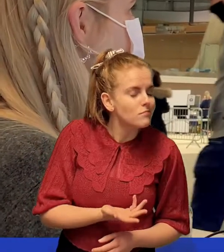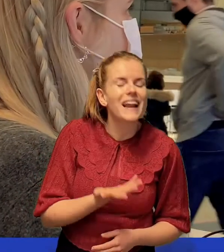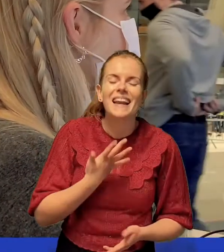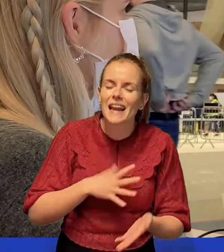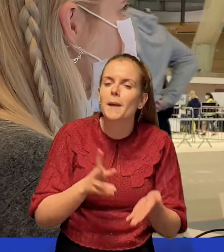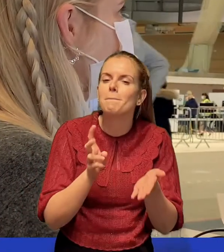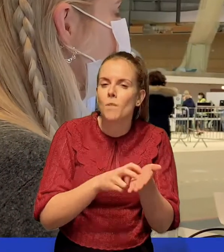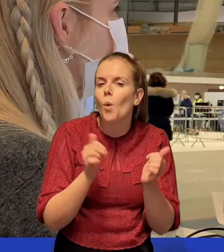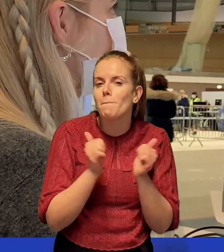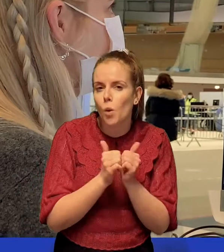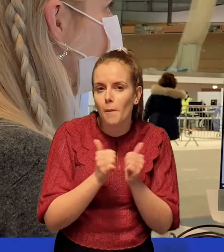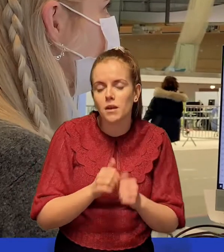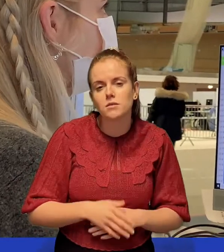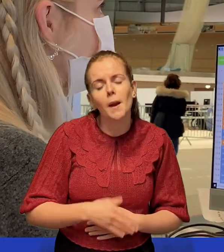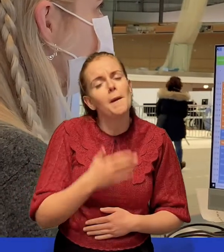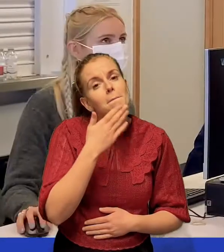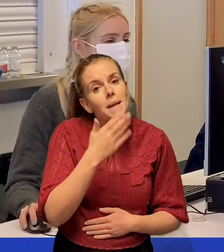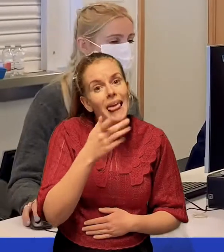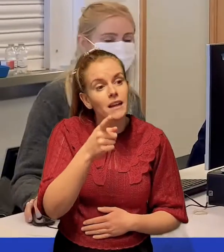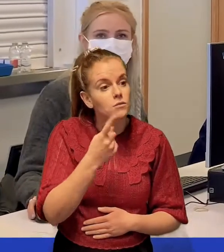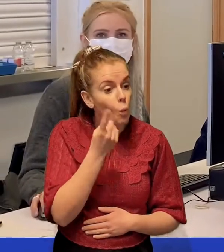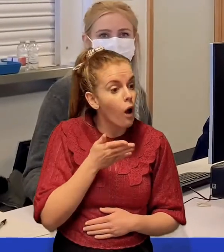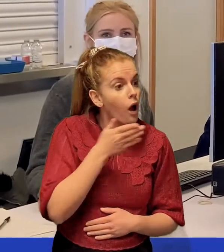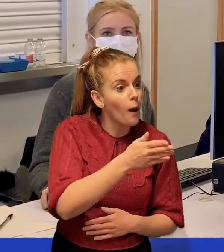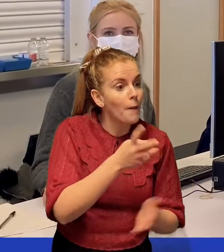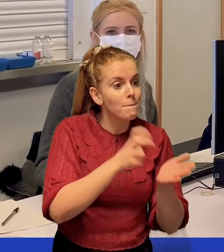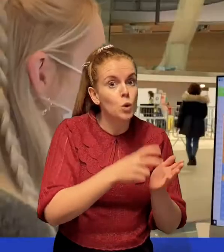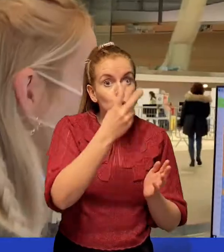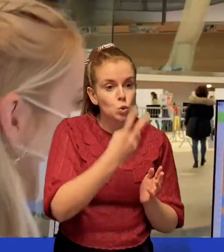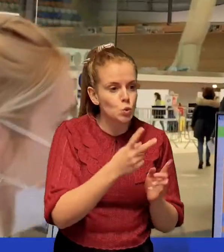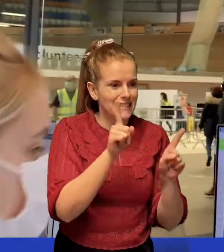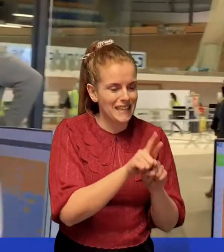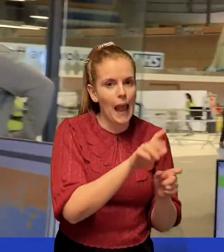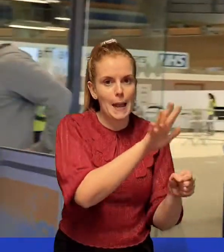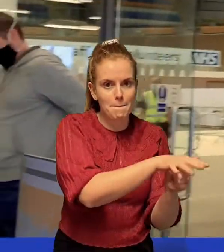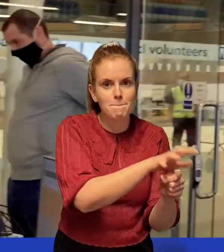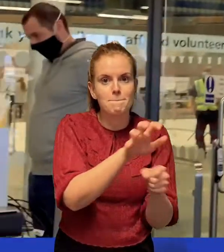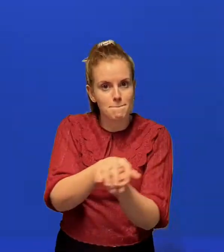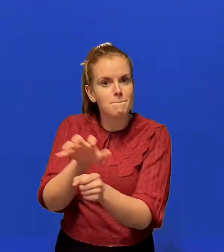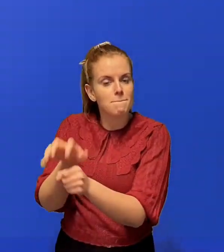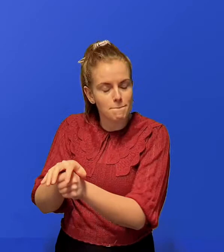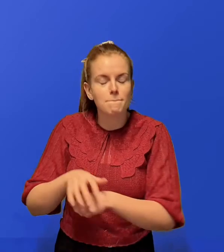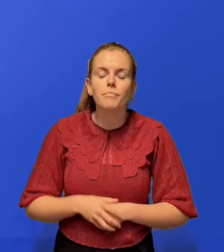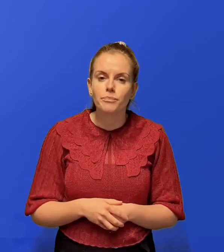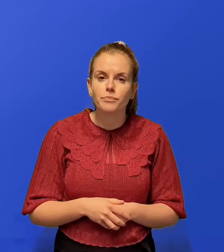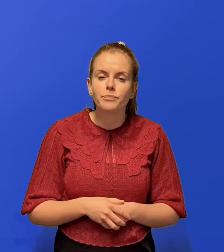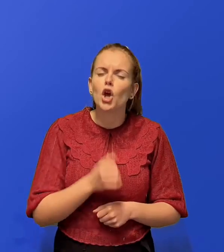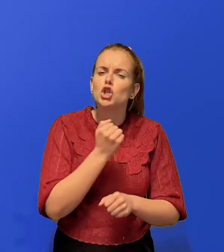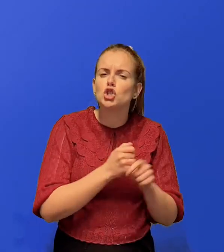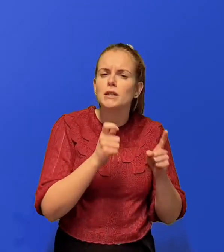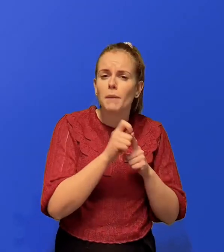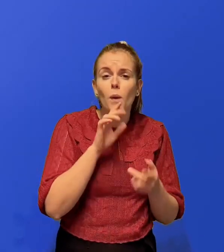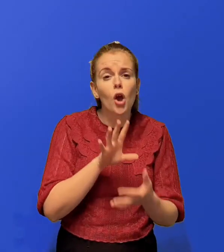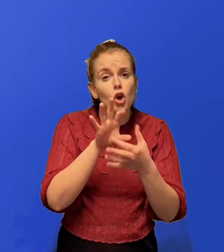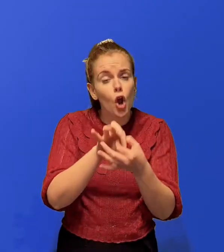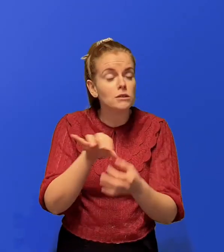need an appointment, and please don't book an appointment with more than one vaccination service. You may be contacted by your